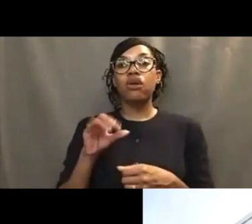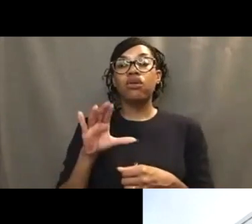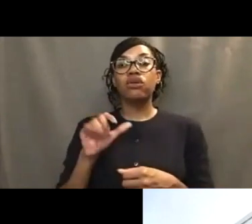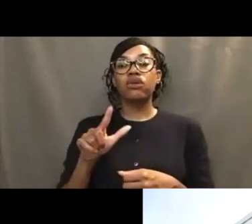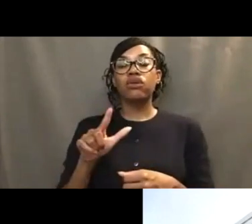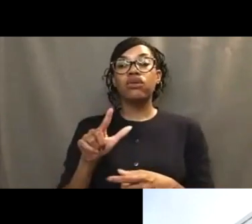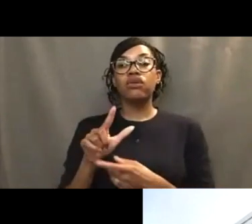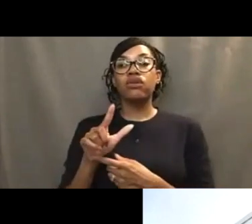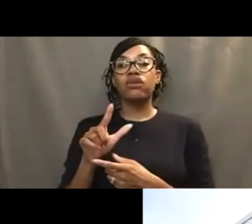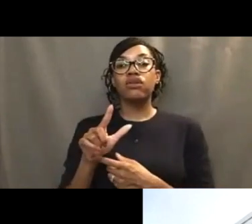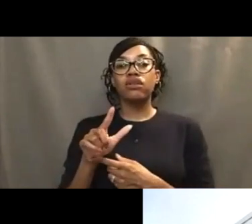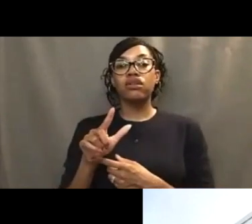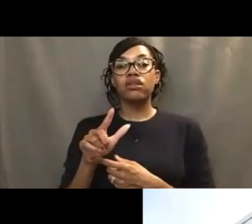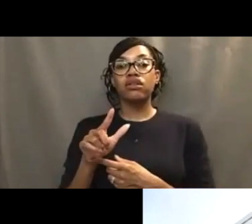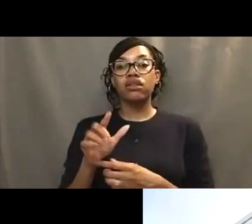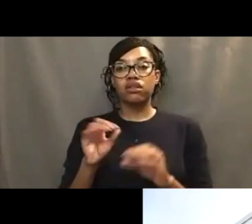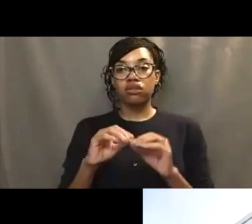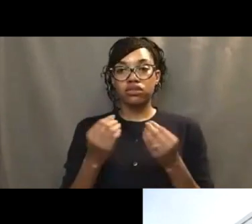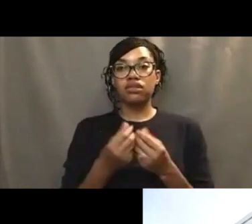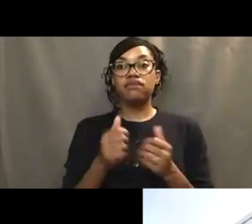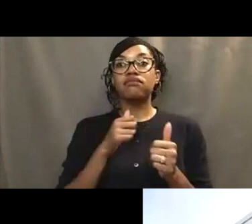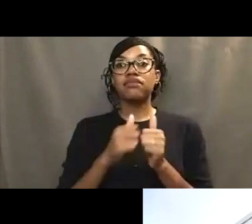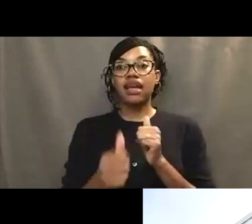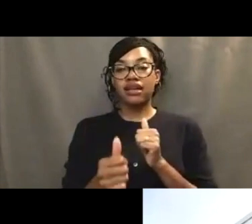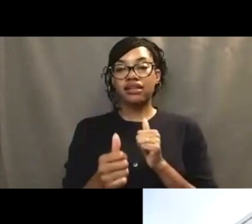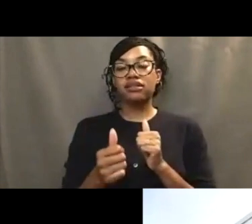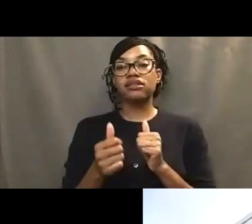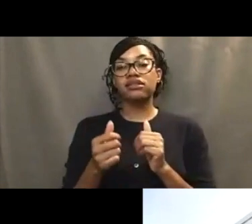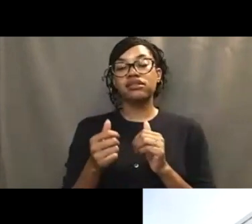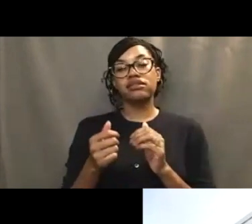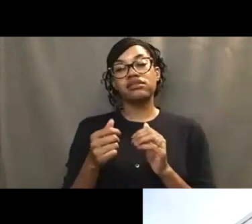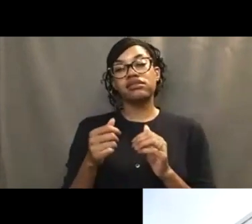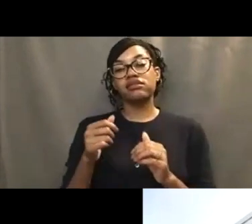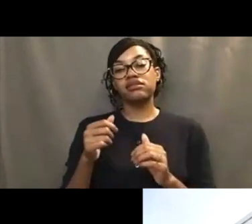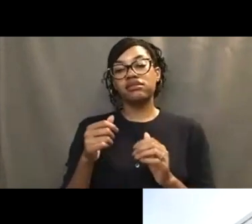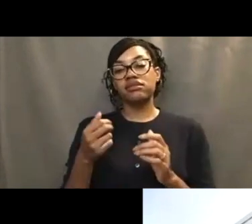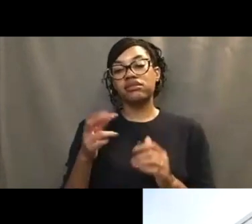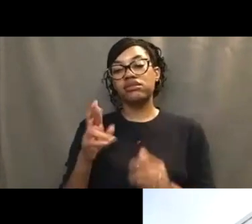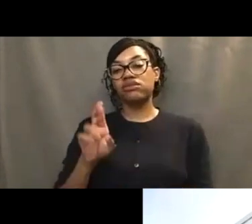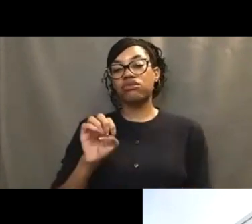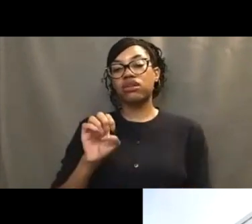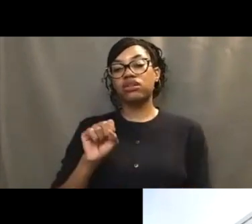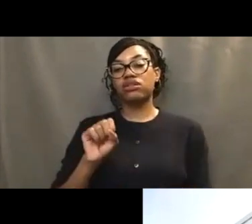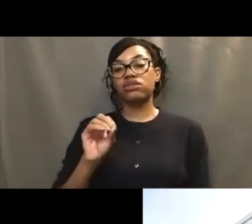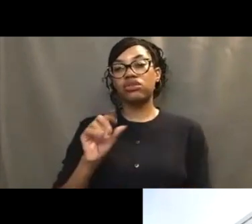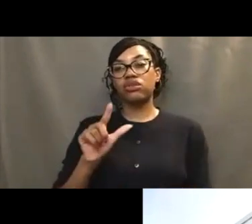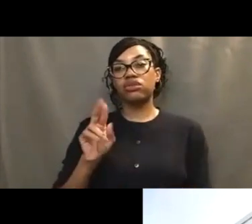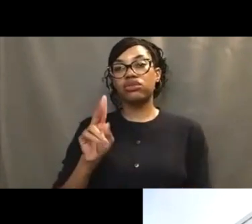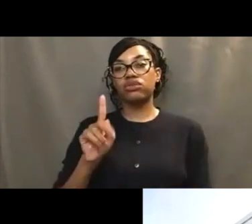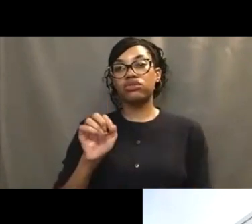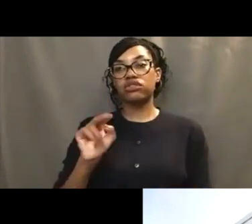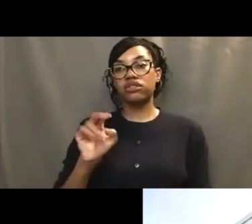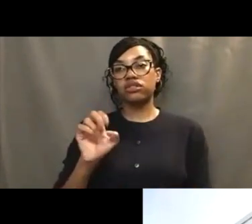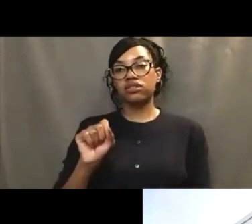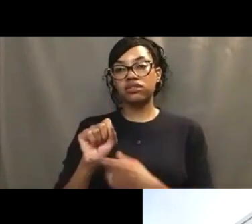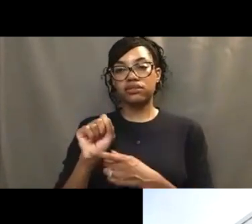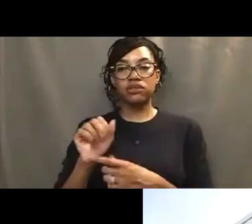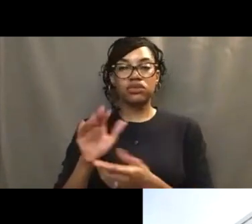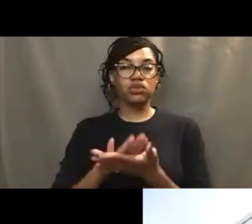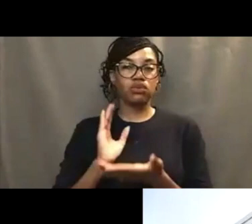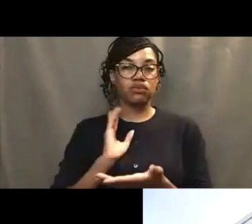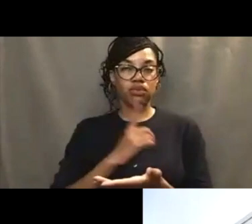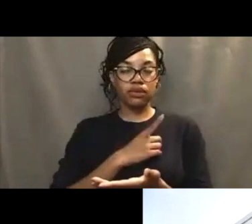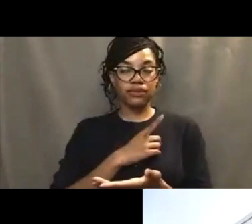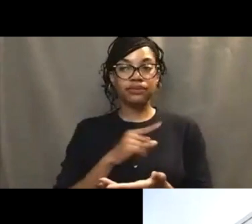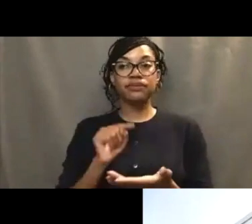some resolutions at the school board saying that in our schools, in Metro Nashville